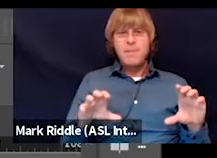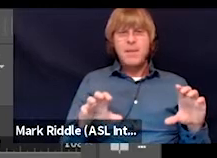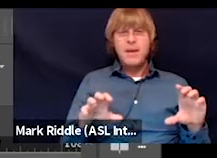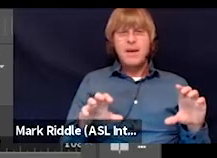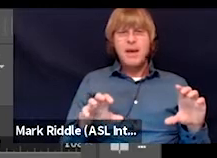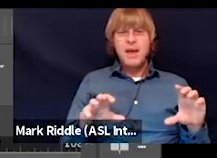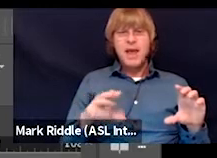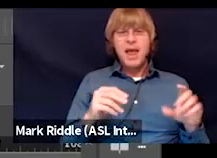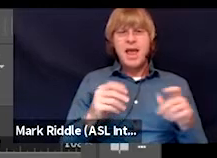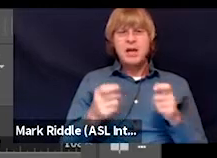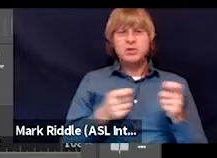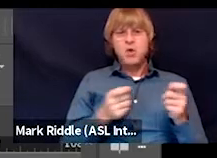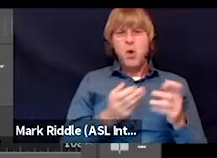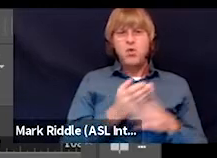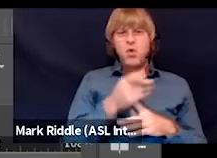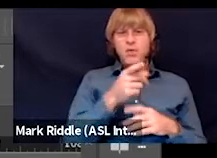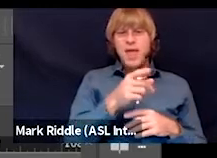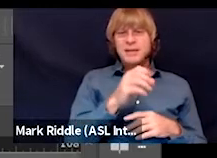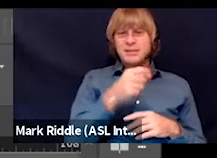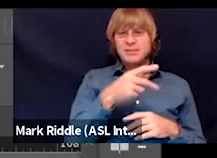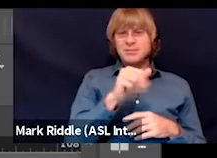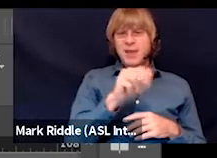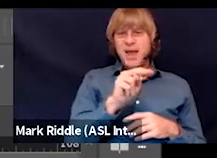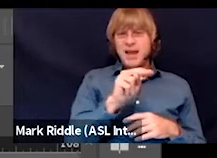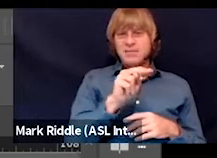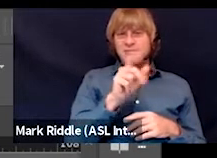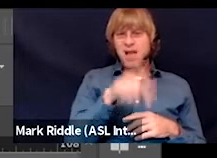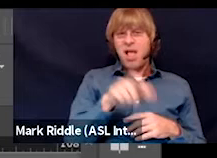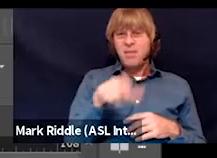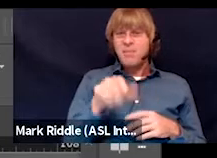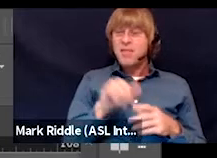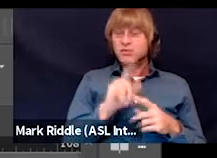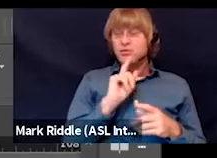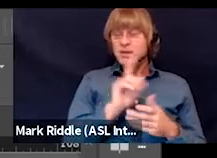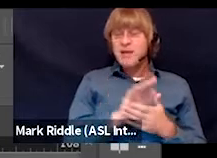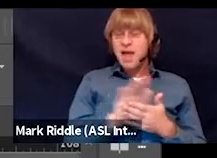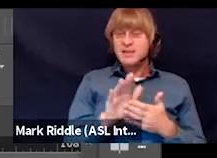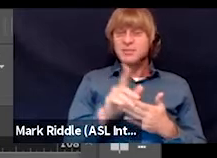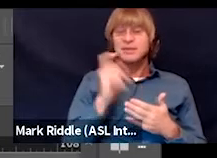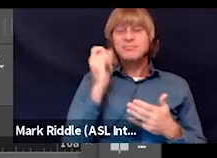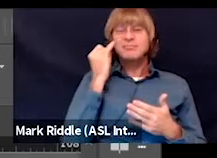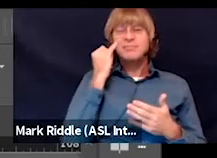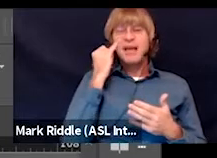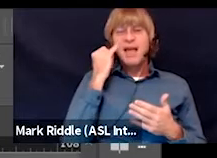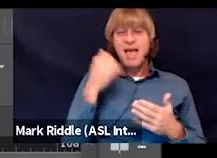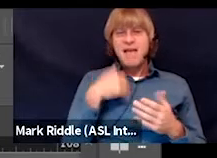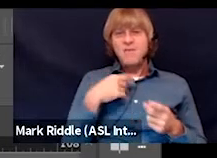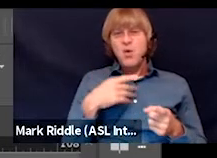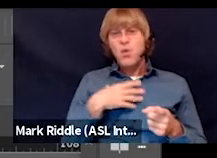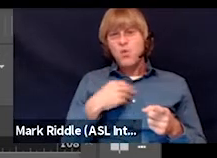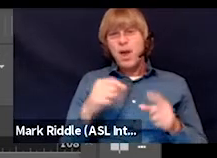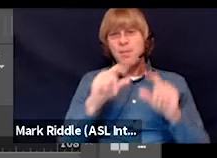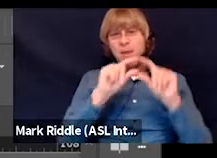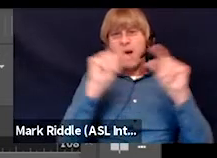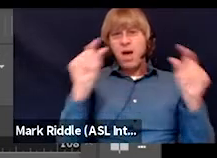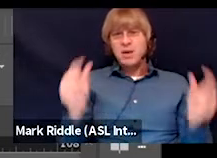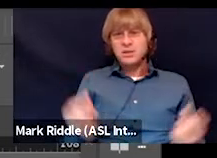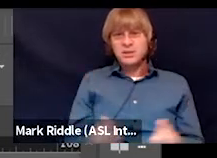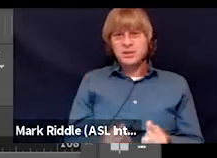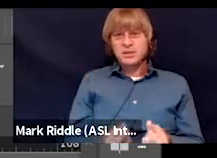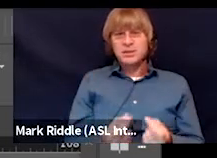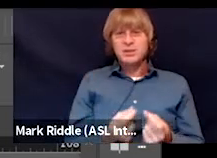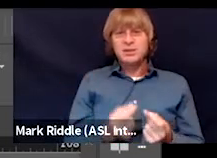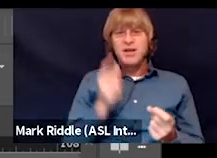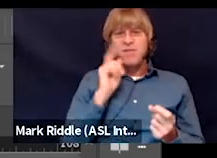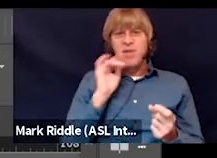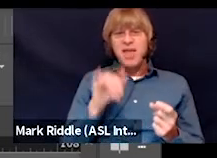and control things through the span columns. And that's really nice because let's say I do have this white box